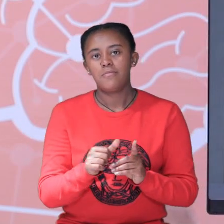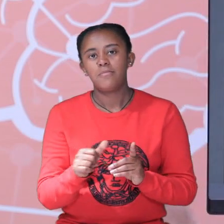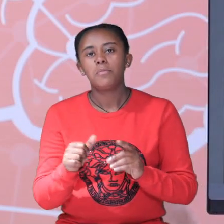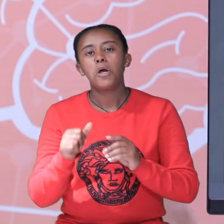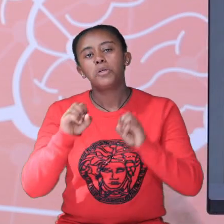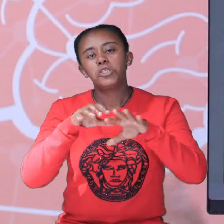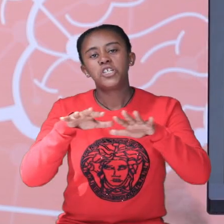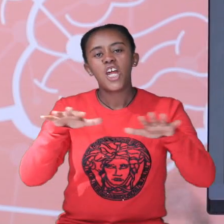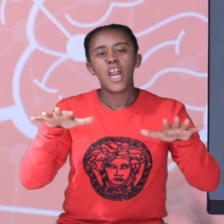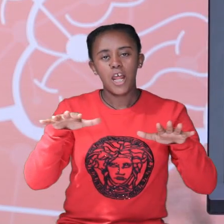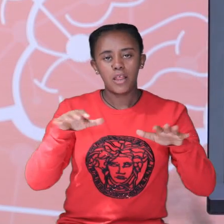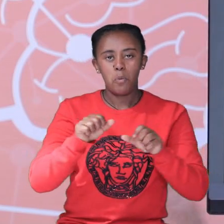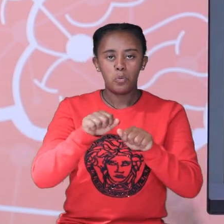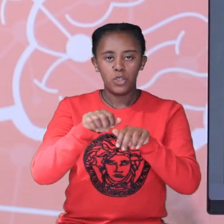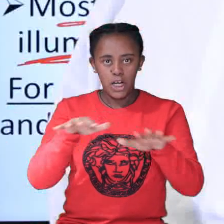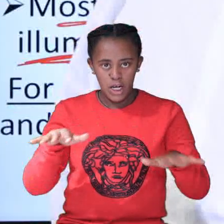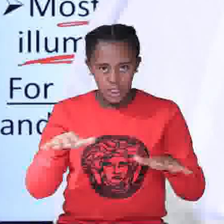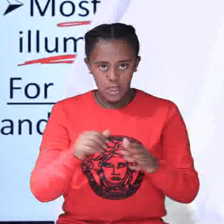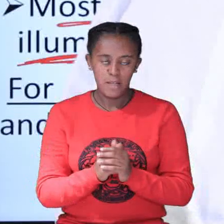generate